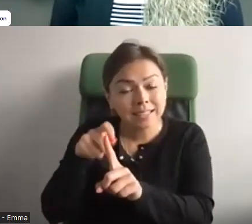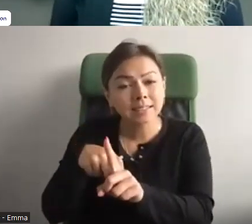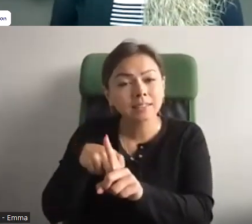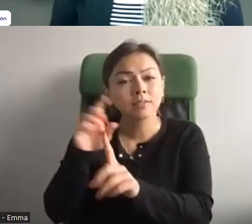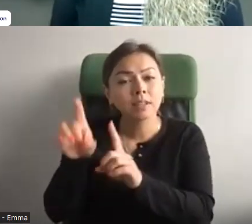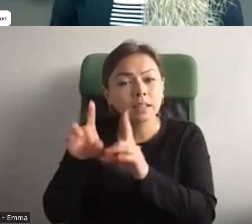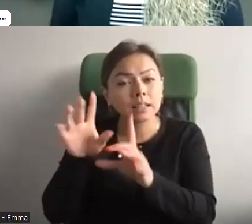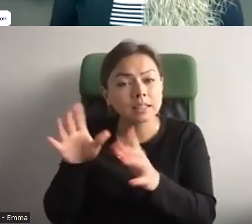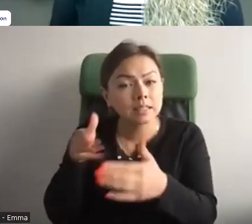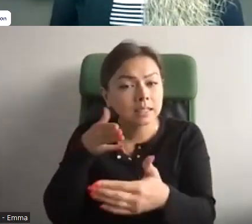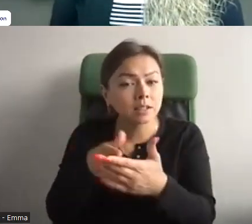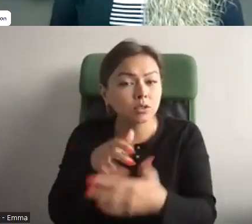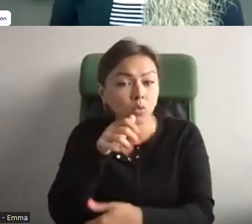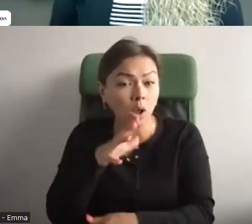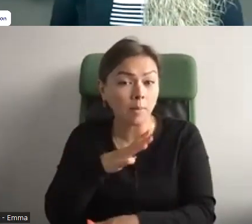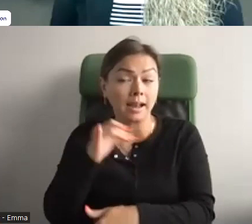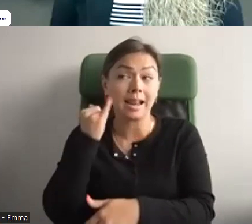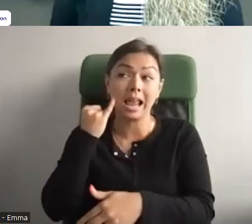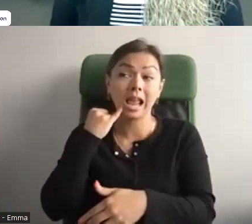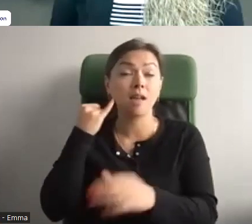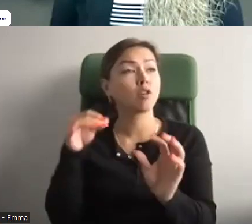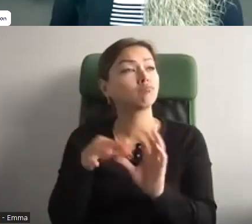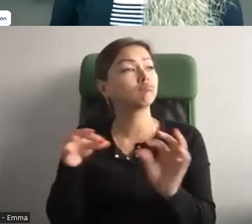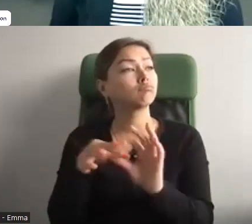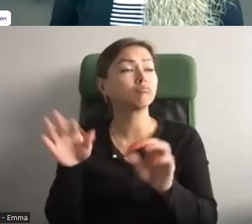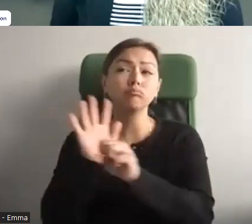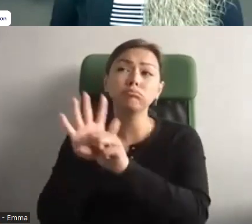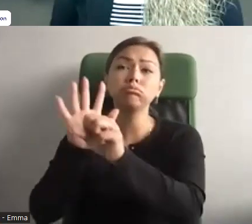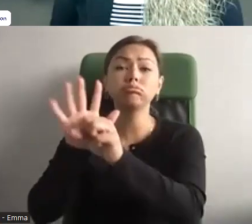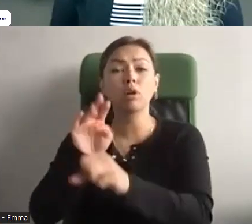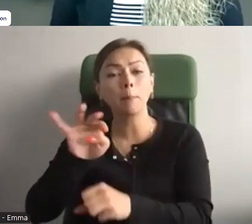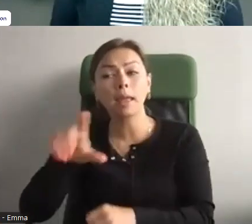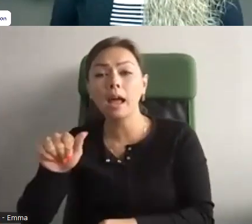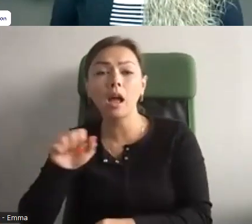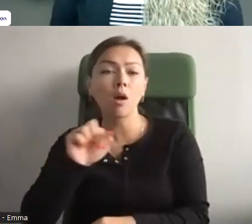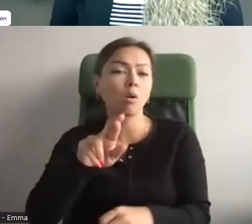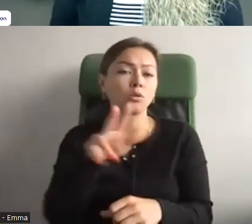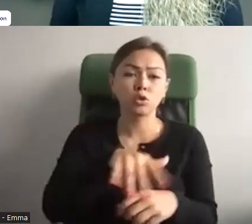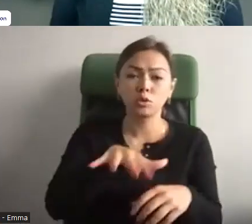advocates receive when they speak out in the media and social media?